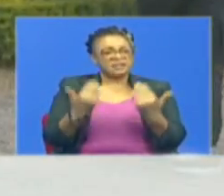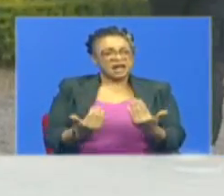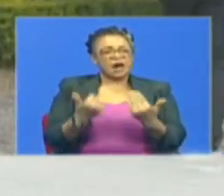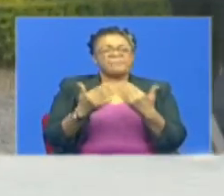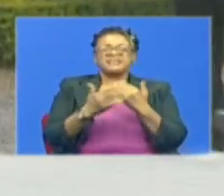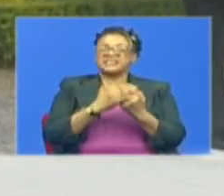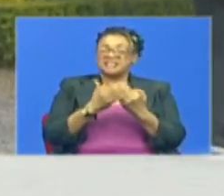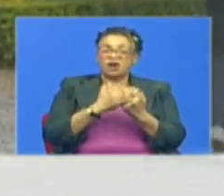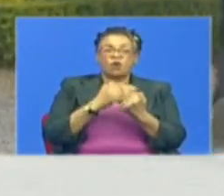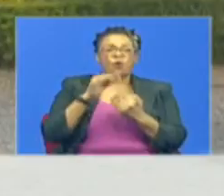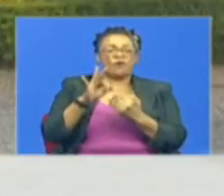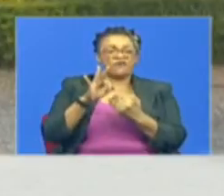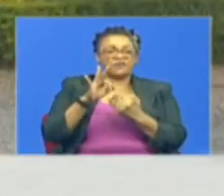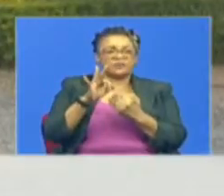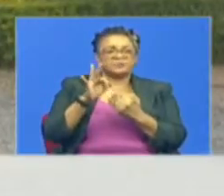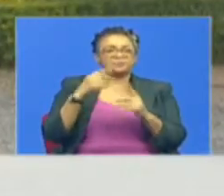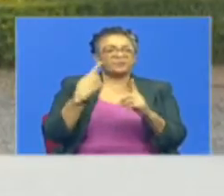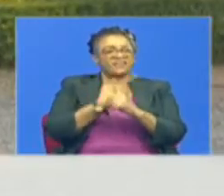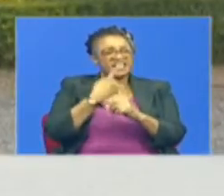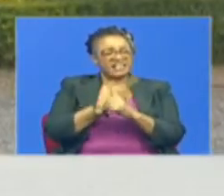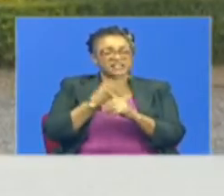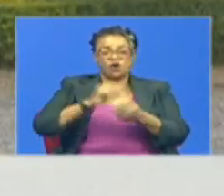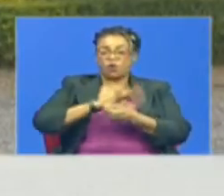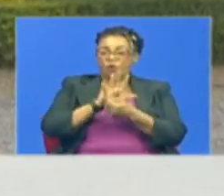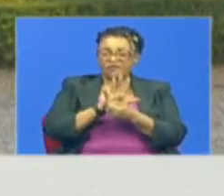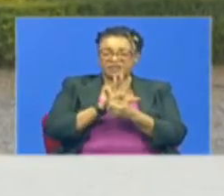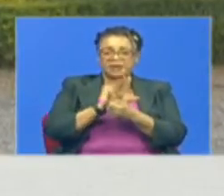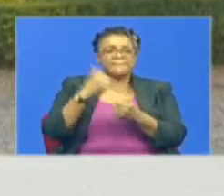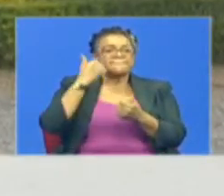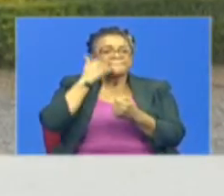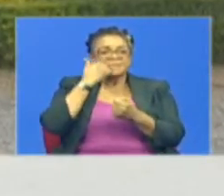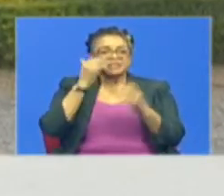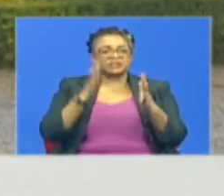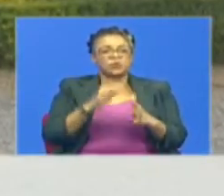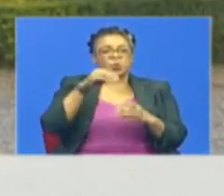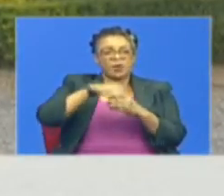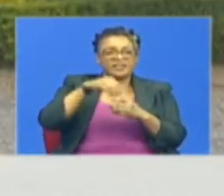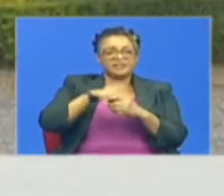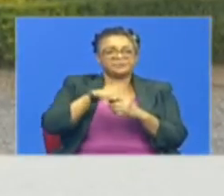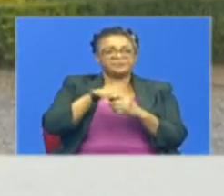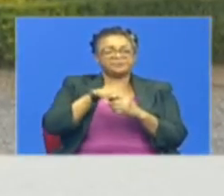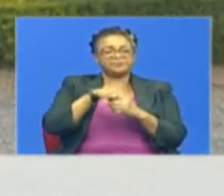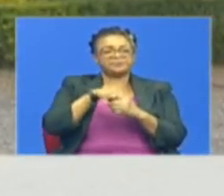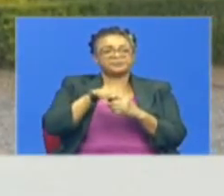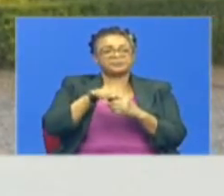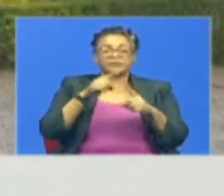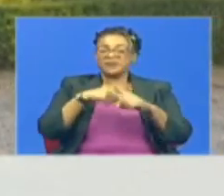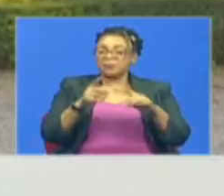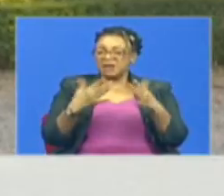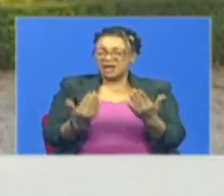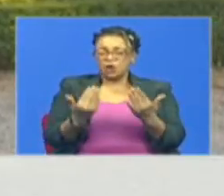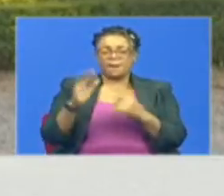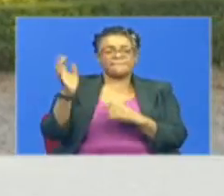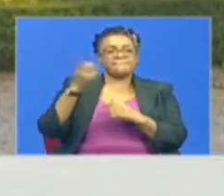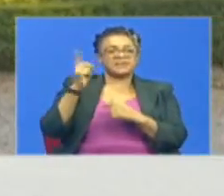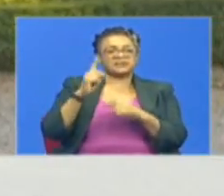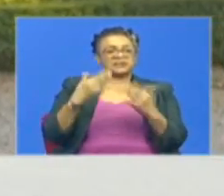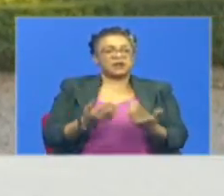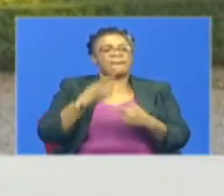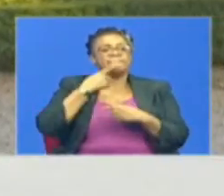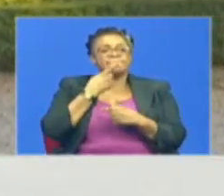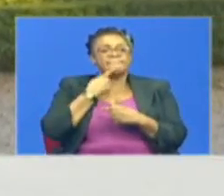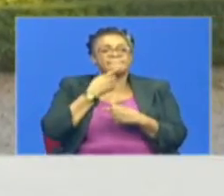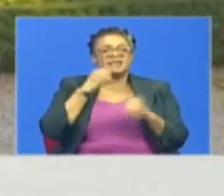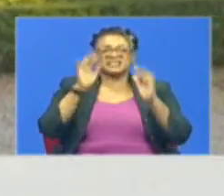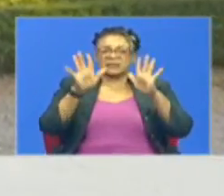health needs of various COVID-19 patients within this country. But at the moment, the ministry now says it is important